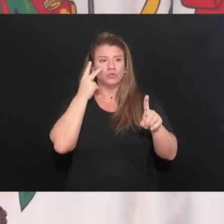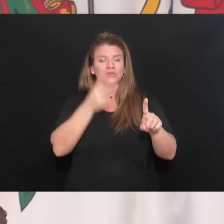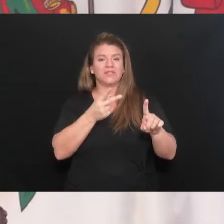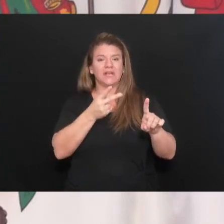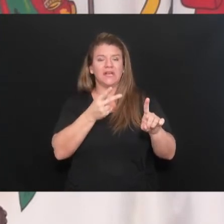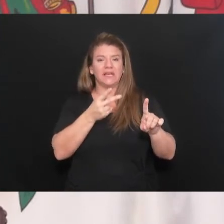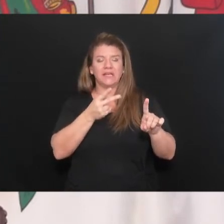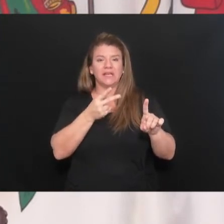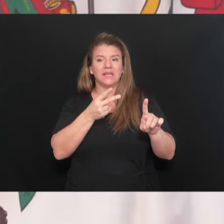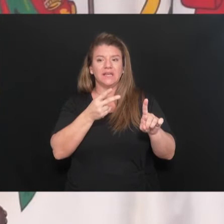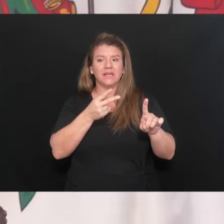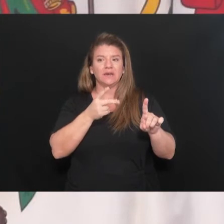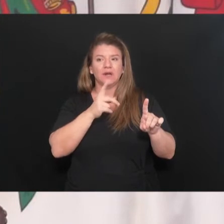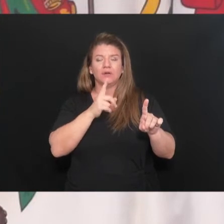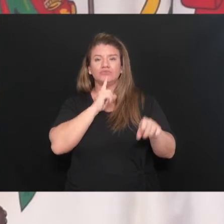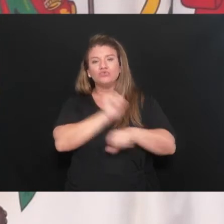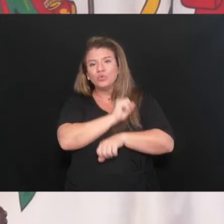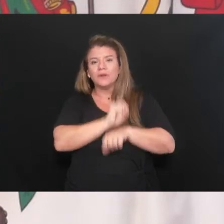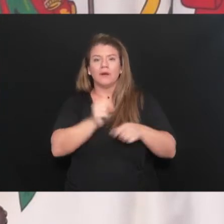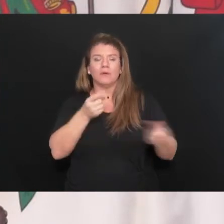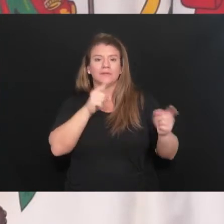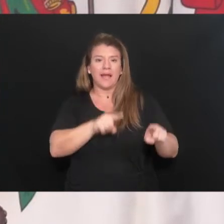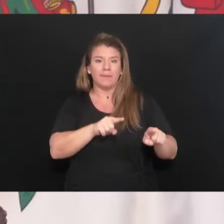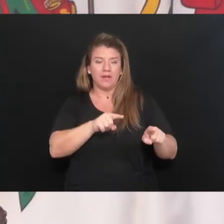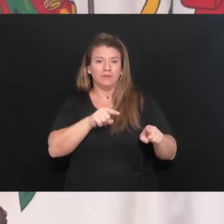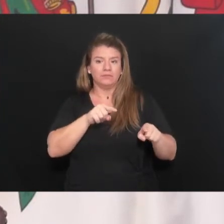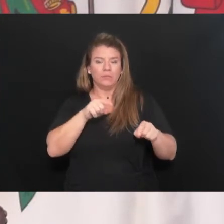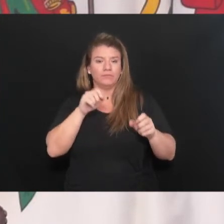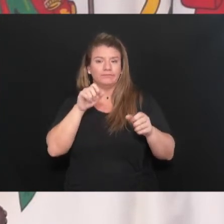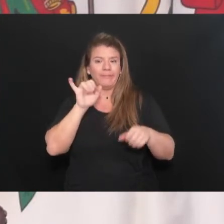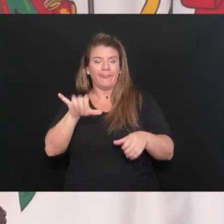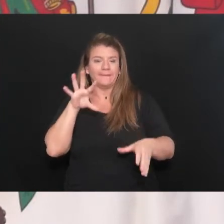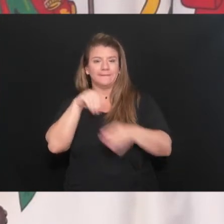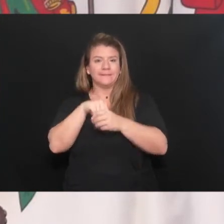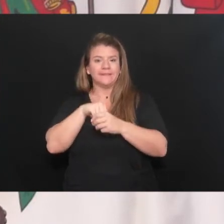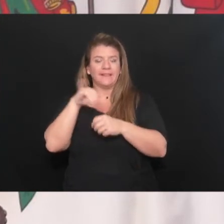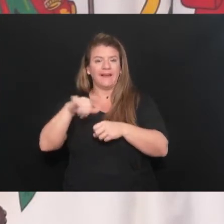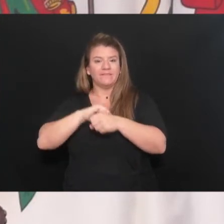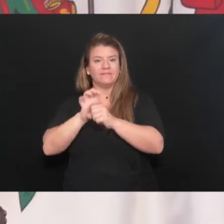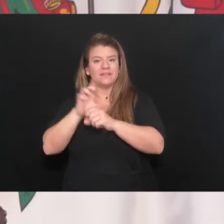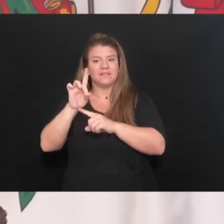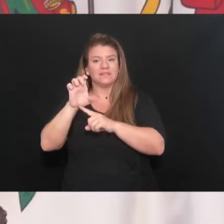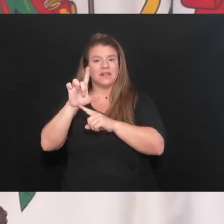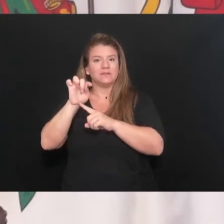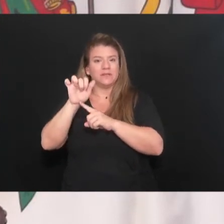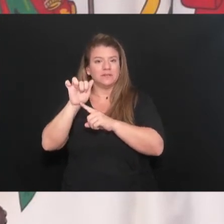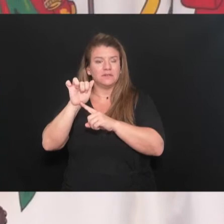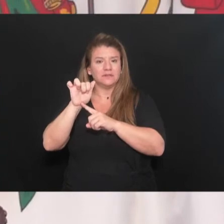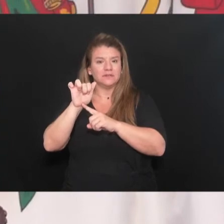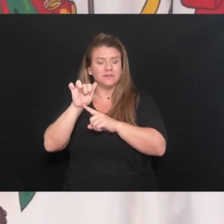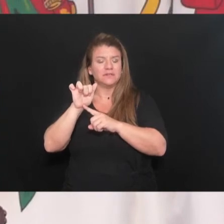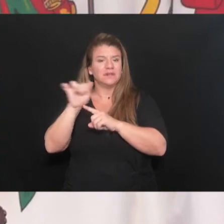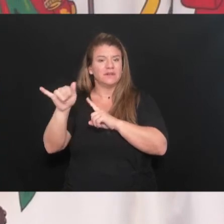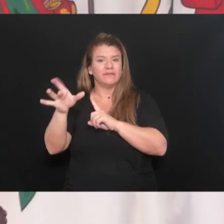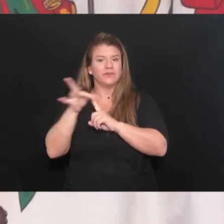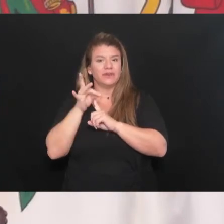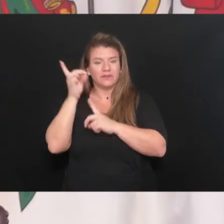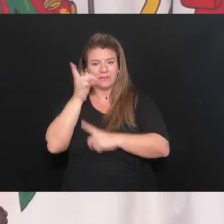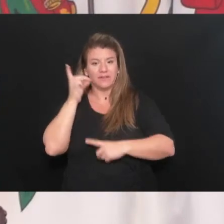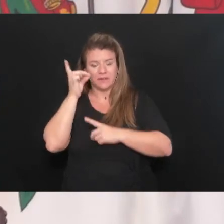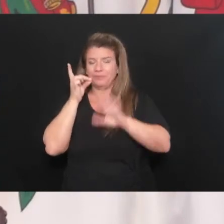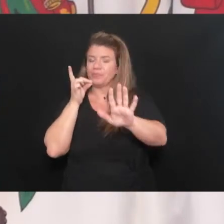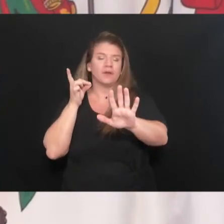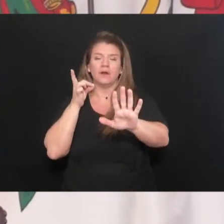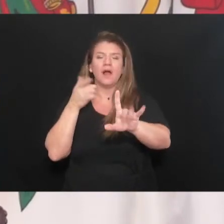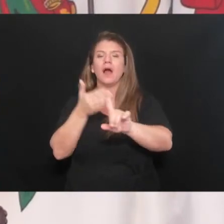to really what's going on with this variant or this virus. Well, I'll tell you what, before I